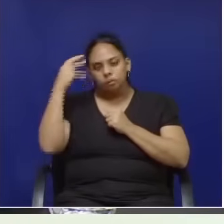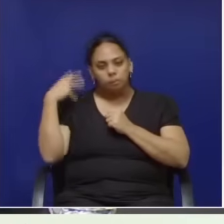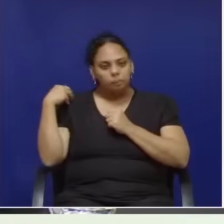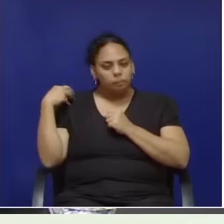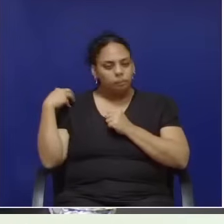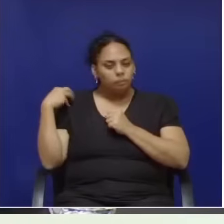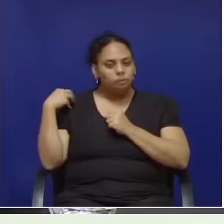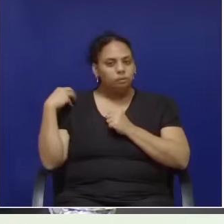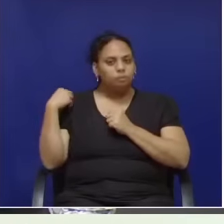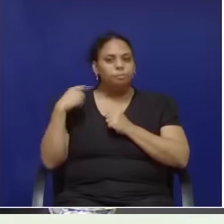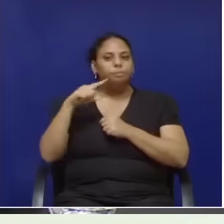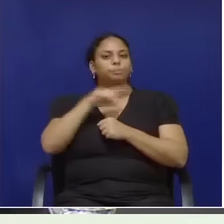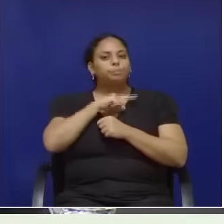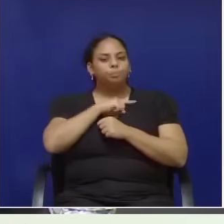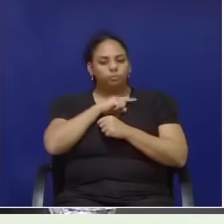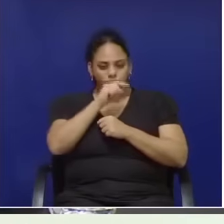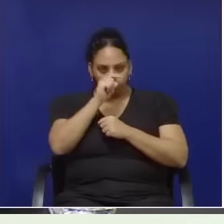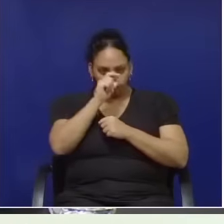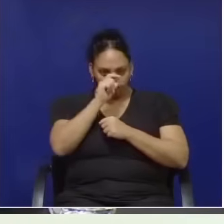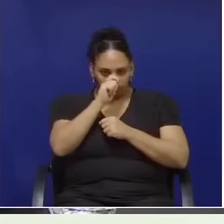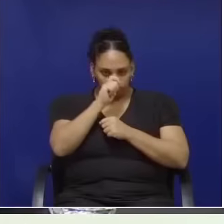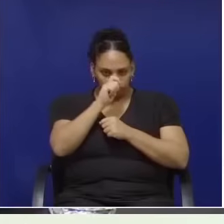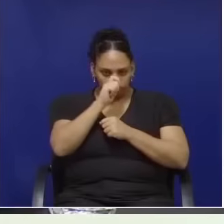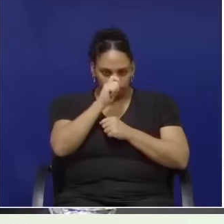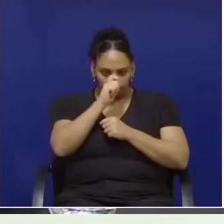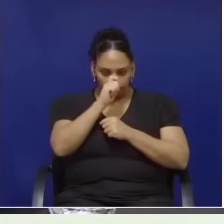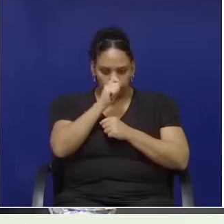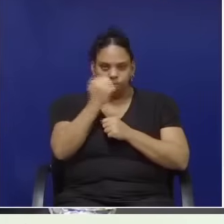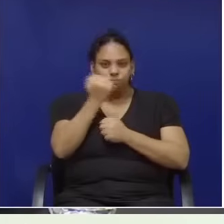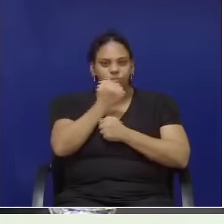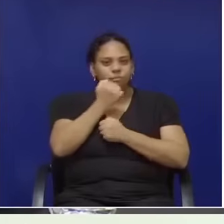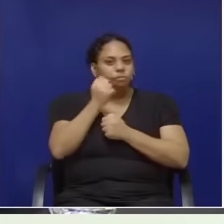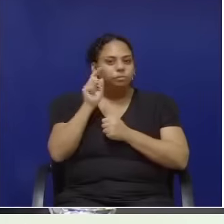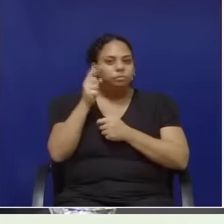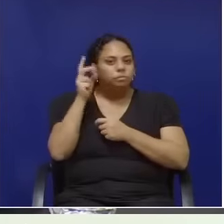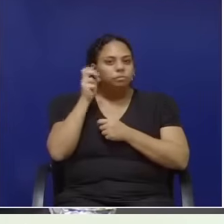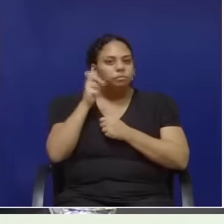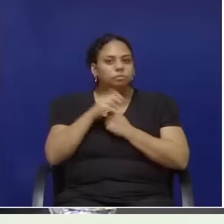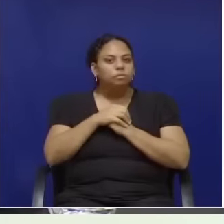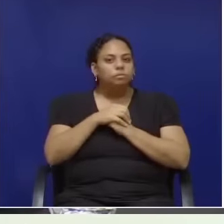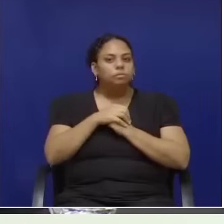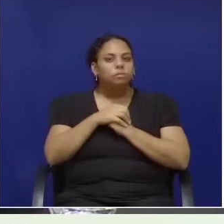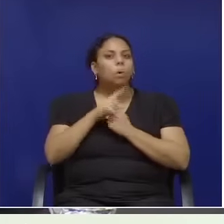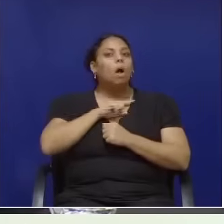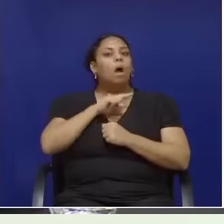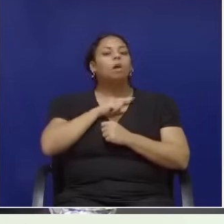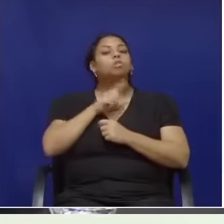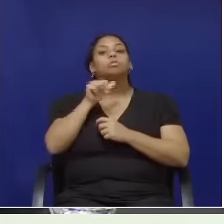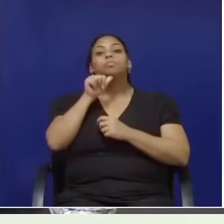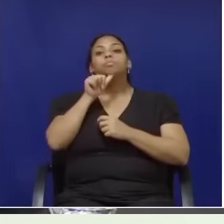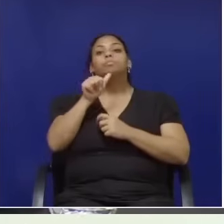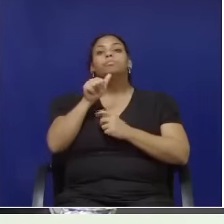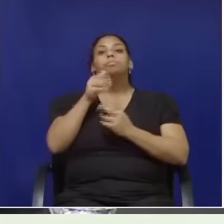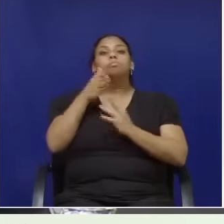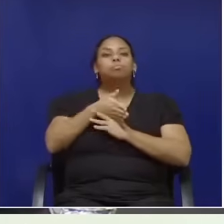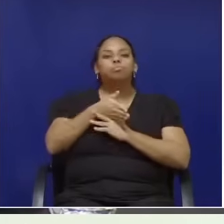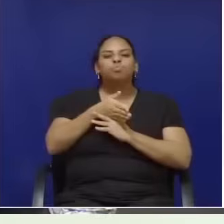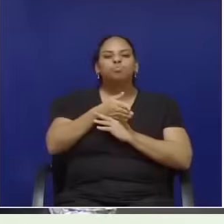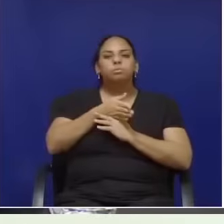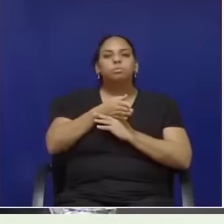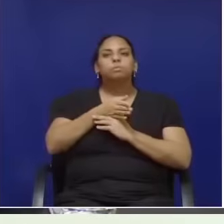njengo ministry ukuthi nibe nenthuguluko enizenzako ukuthi kungabi nento